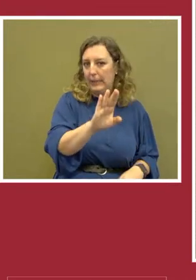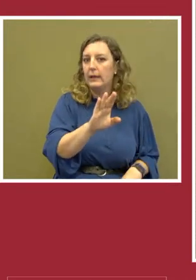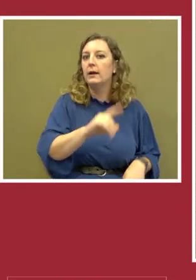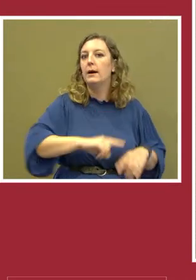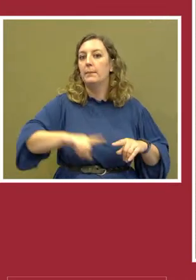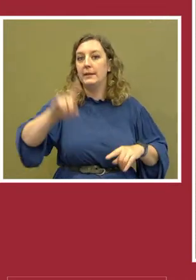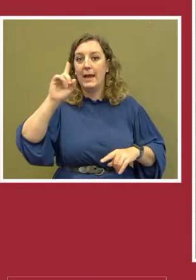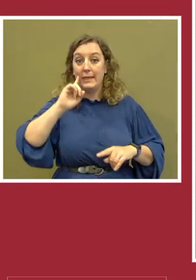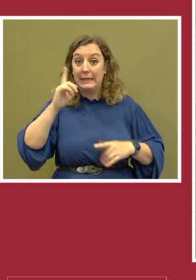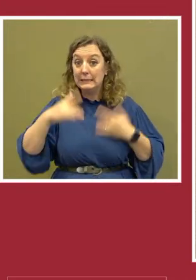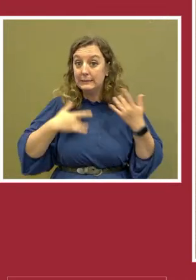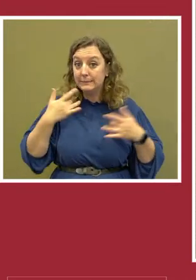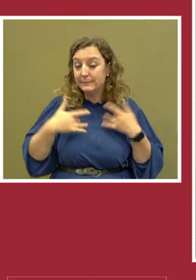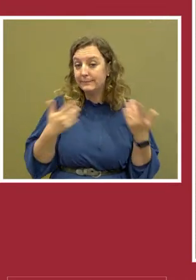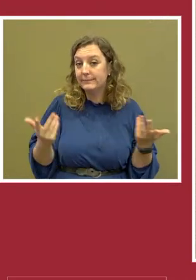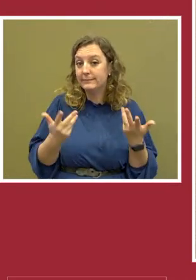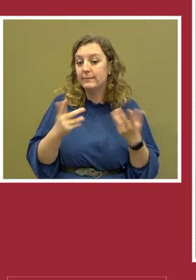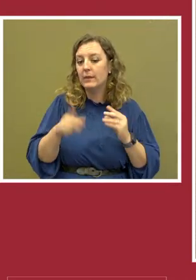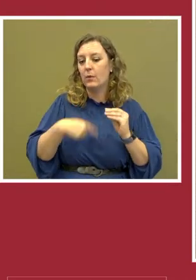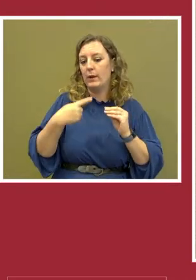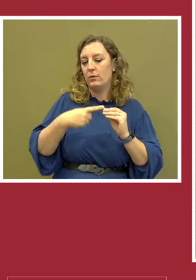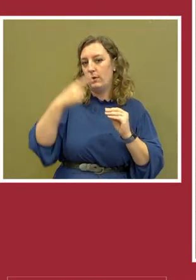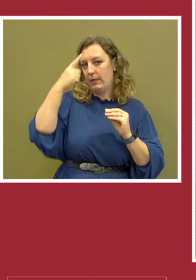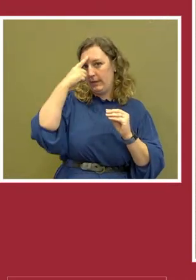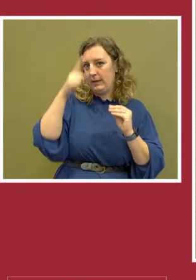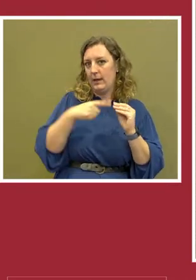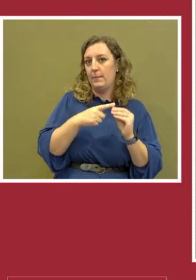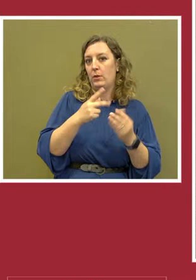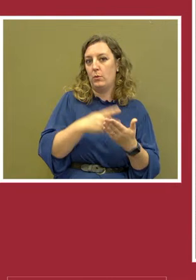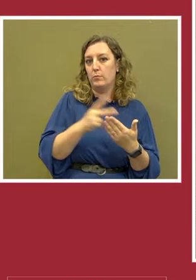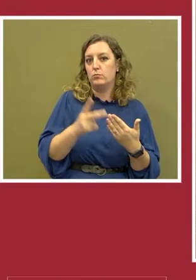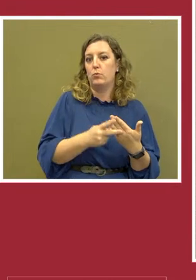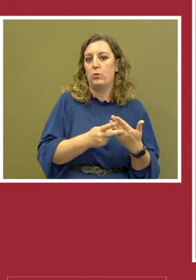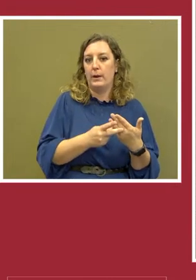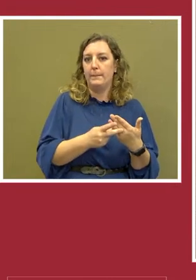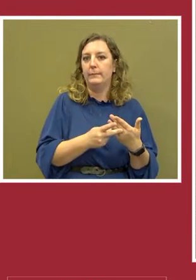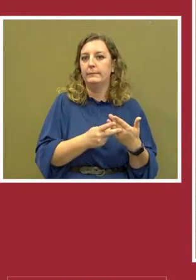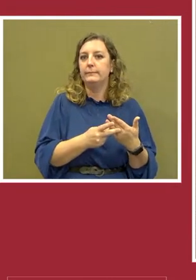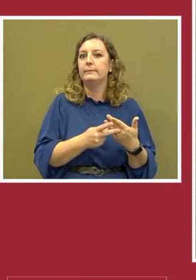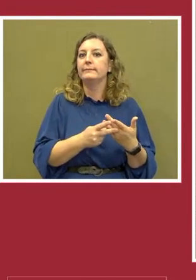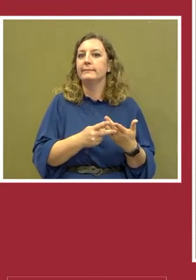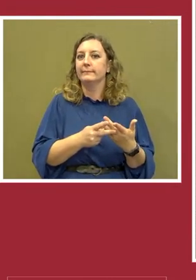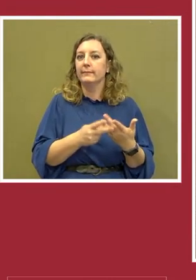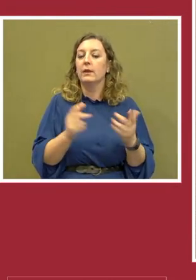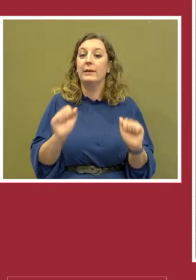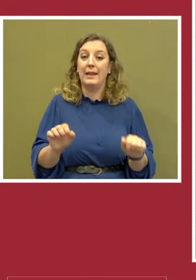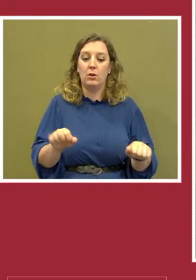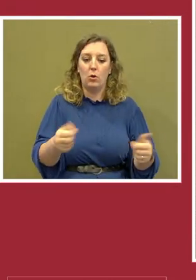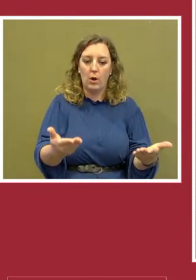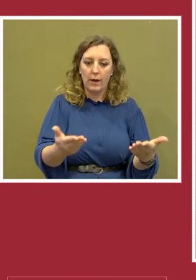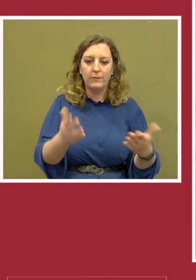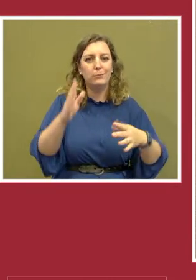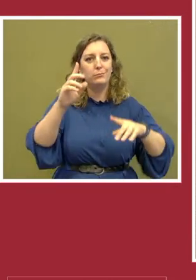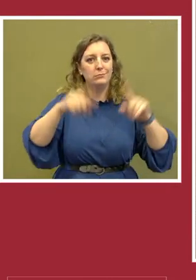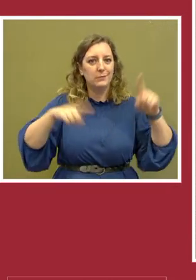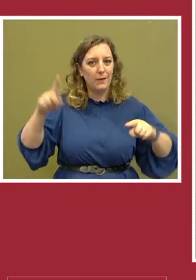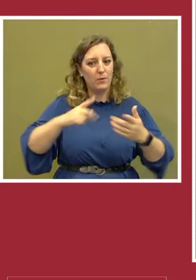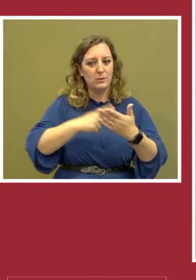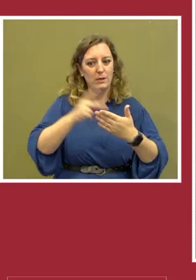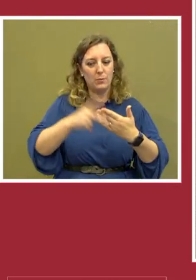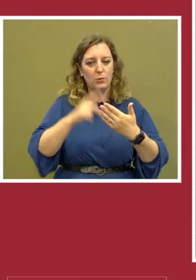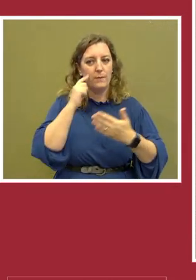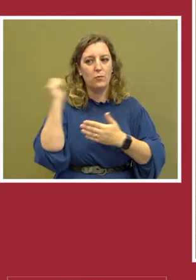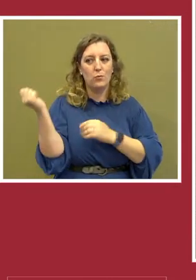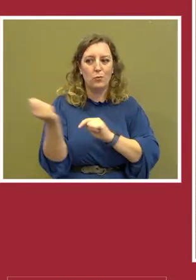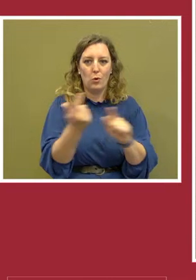But I think what's exciting when you think about this program in our high schools is we're able to offer this kind of diverse programming at all of